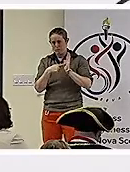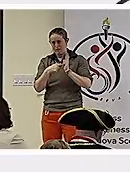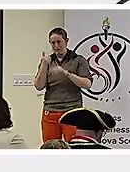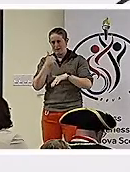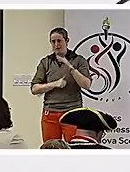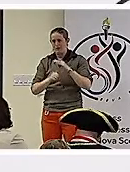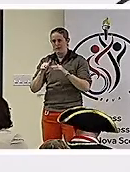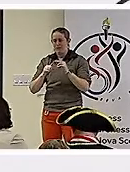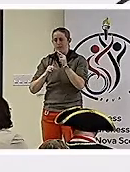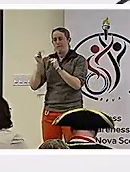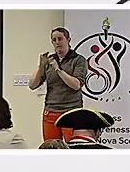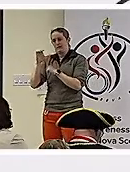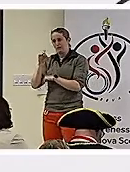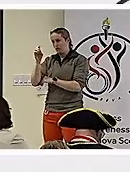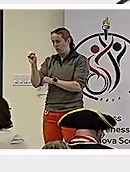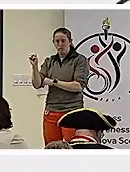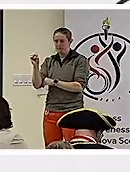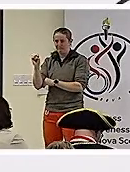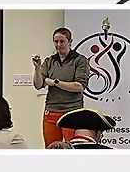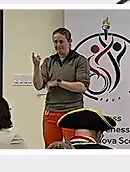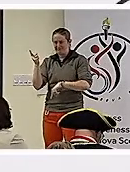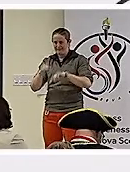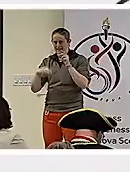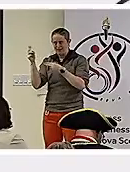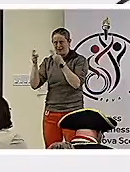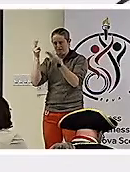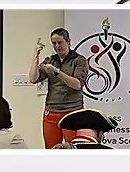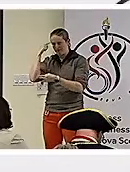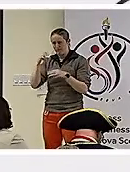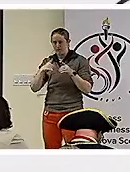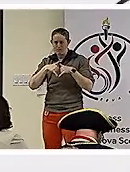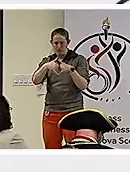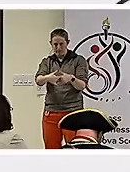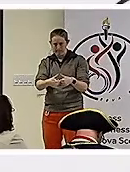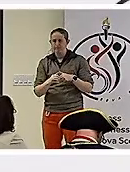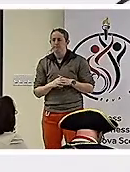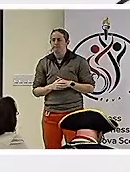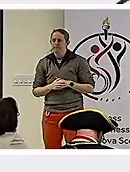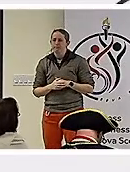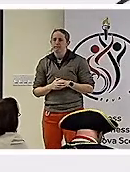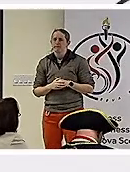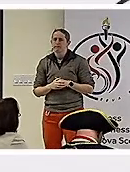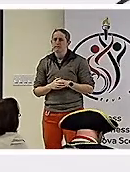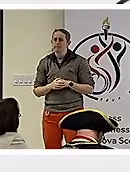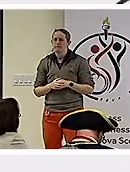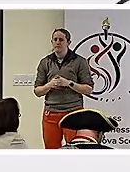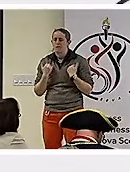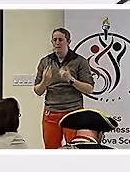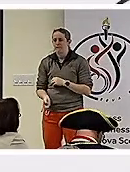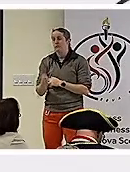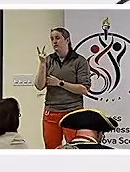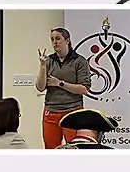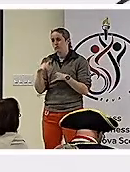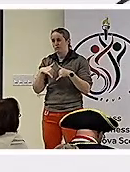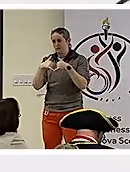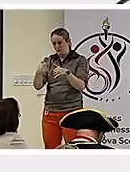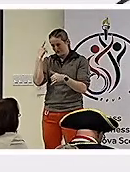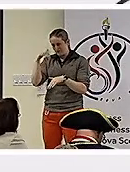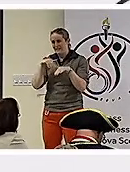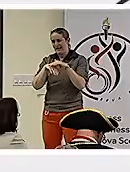cannot be considered for these awards. We also have 2 awards for the Access Award.